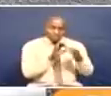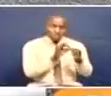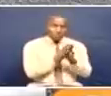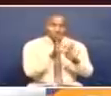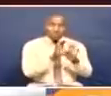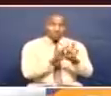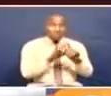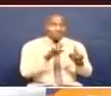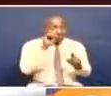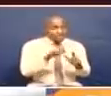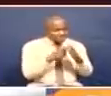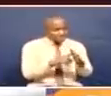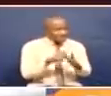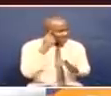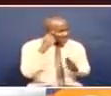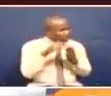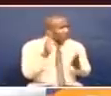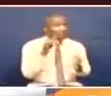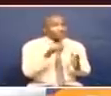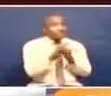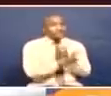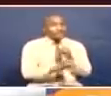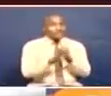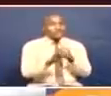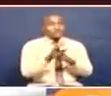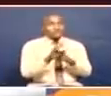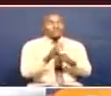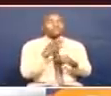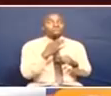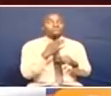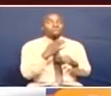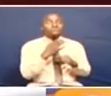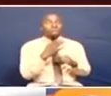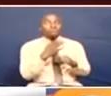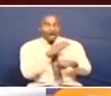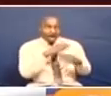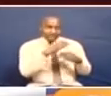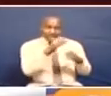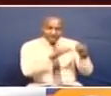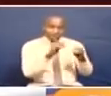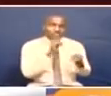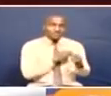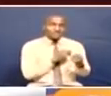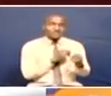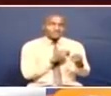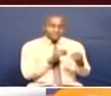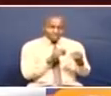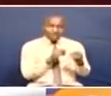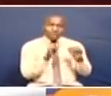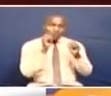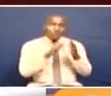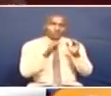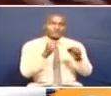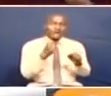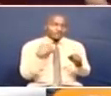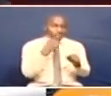But also we must start thinking more that in this country, once you win an election, what can we, in terms of cohesion, what can we think about